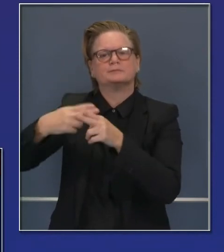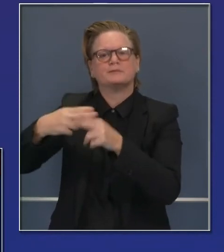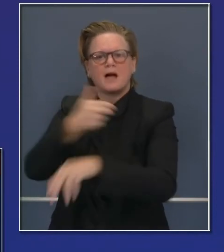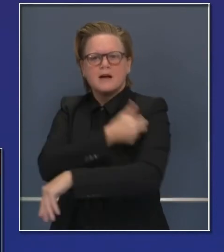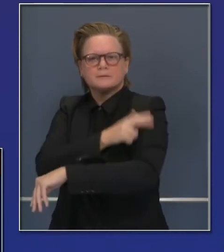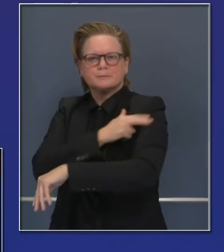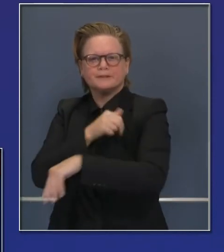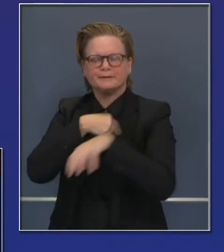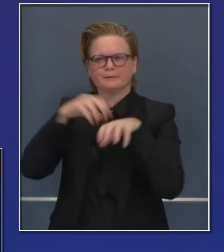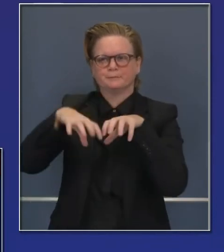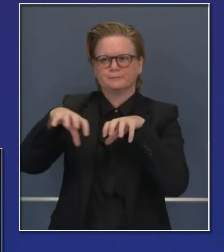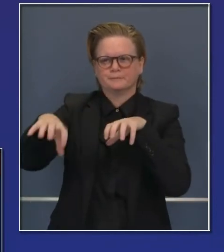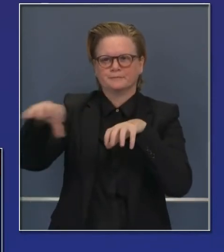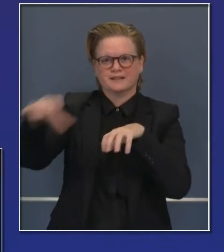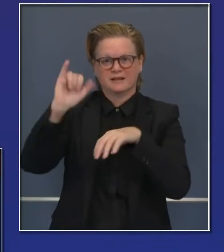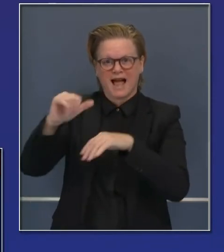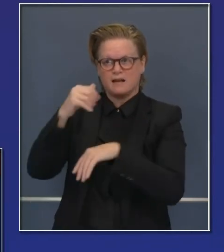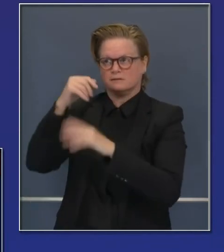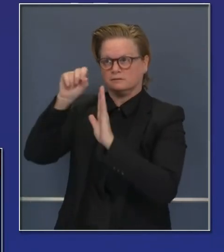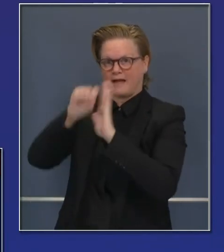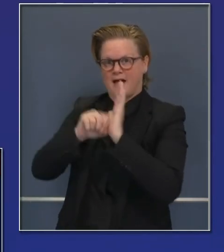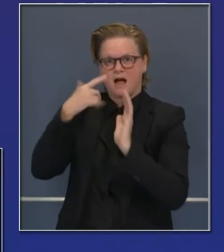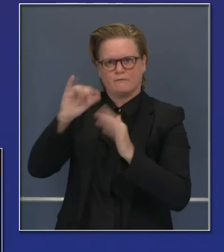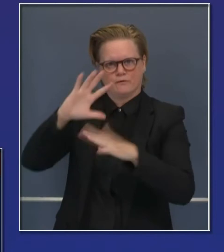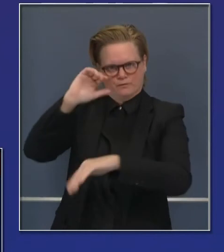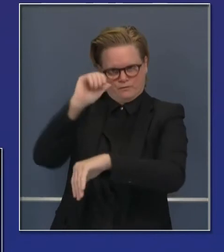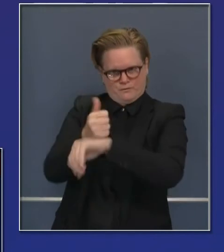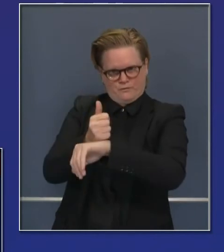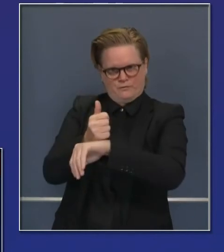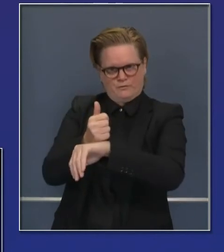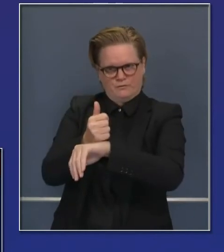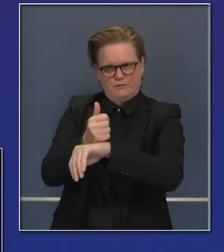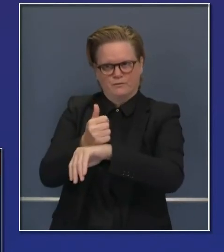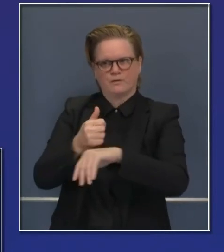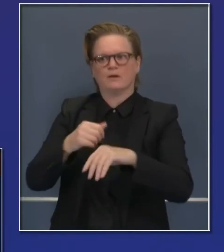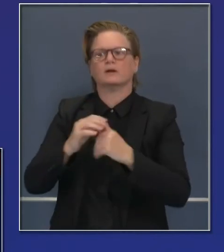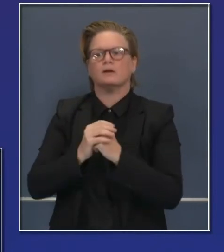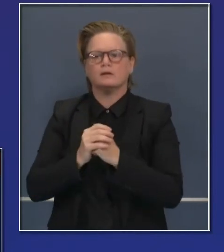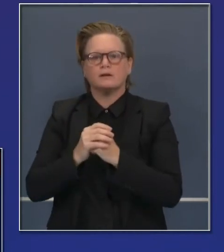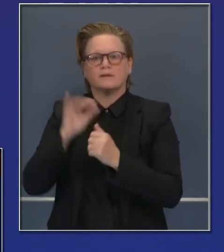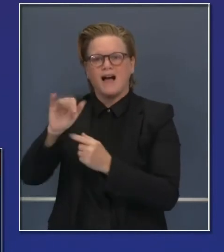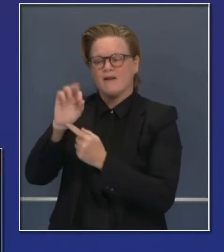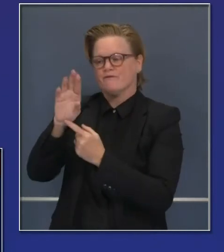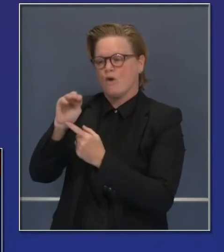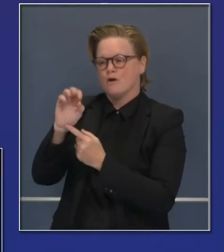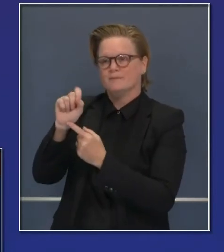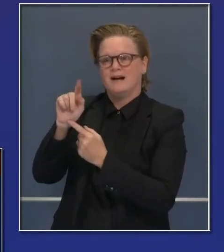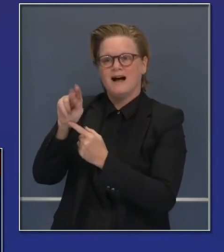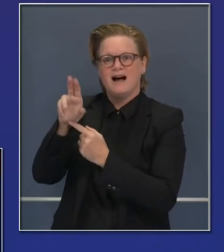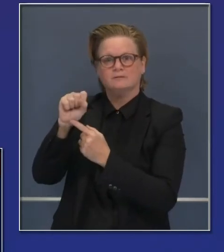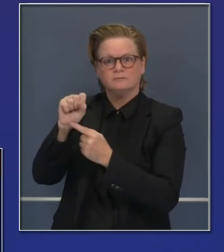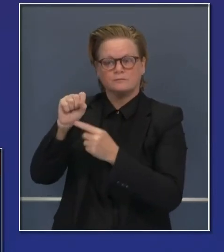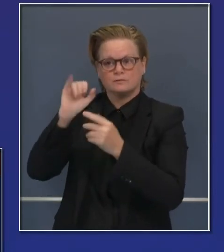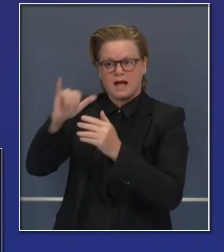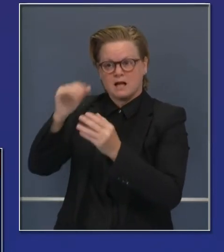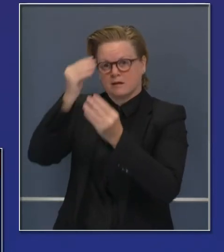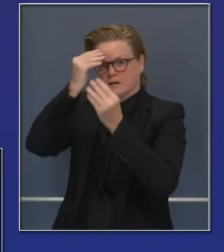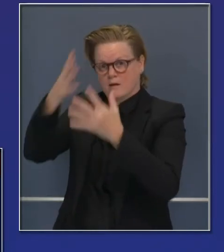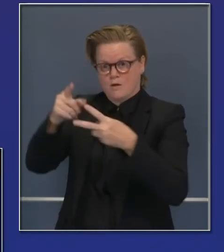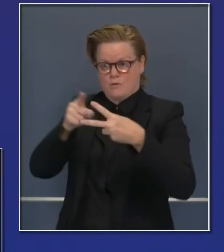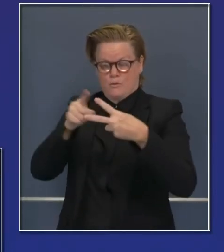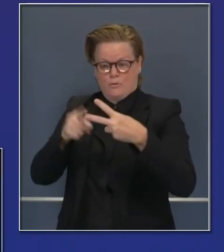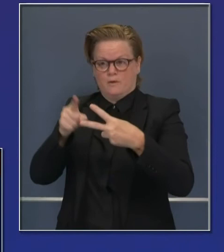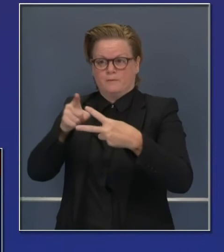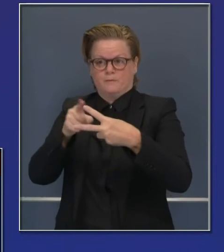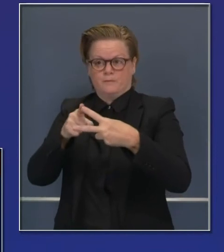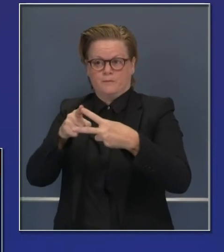to as warm status. Here's an update on 2 of those facilities. One that will be opening on December 9th, just in a